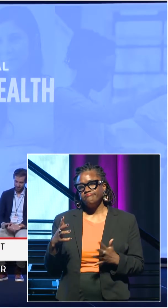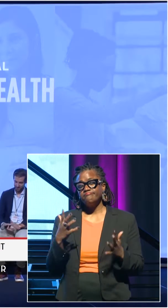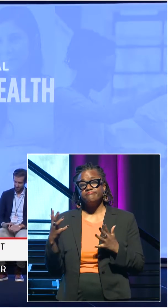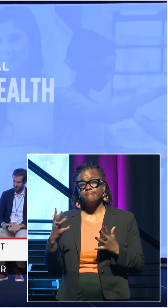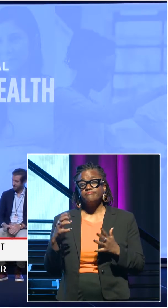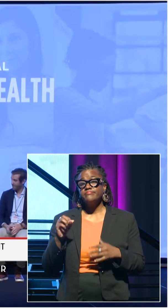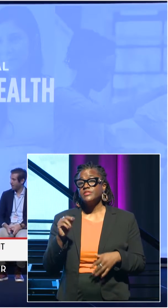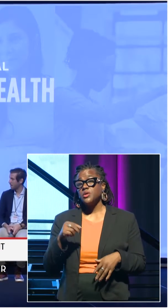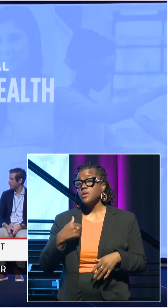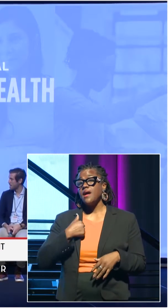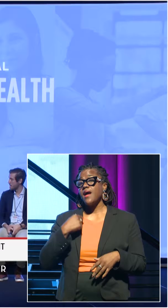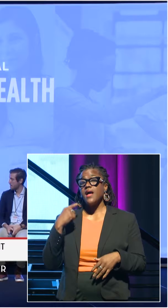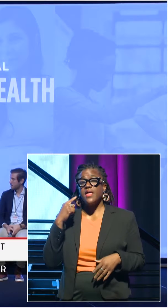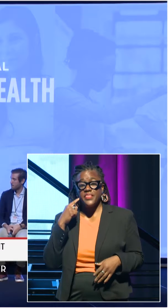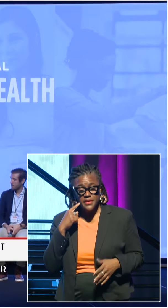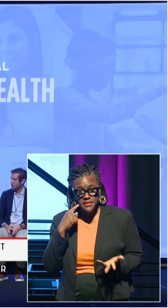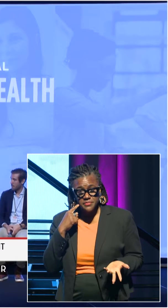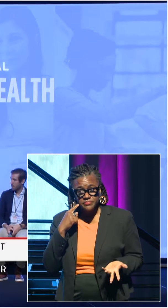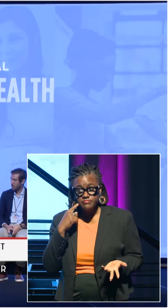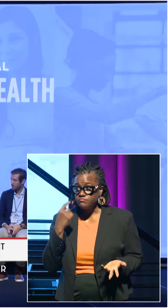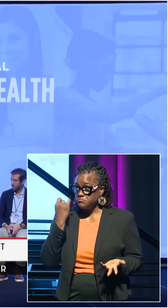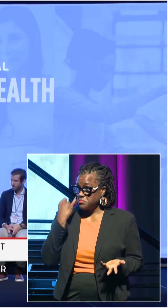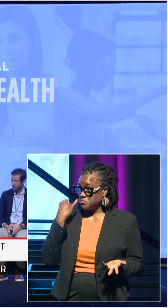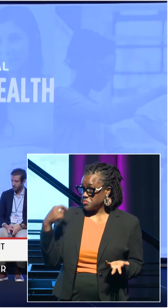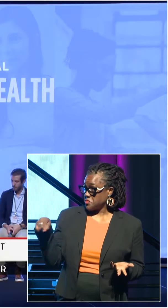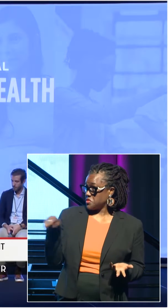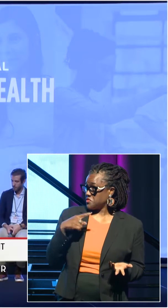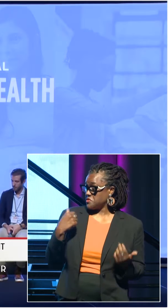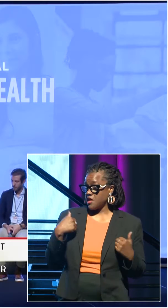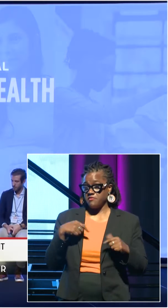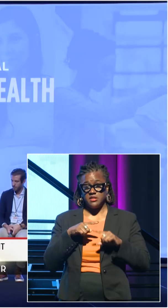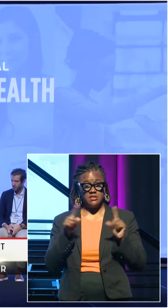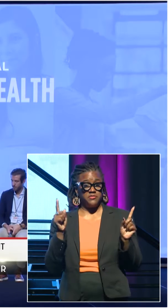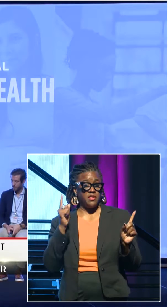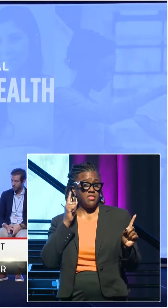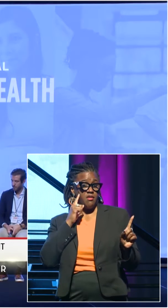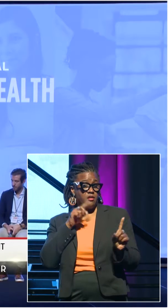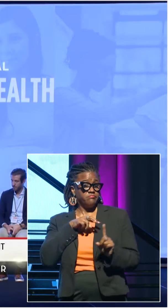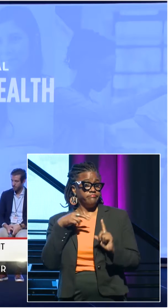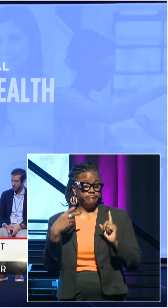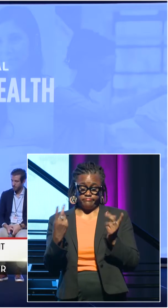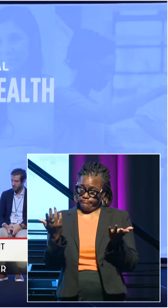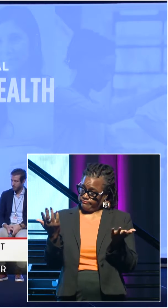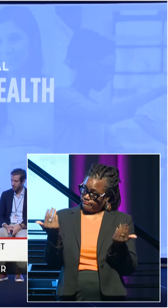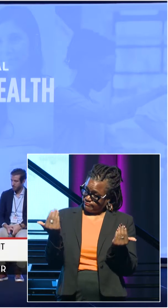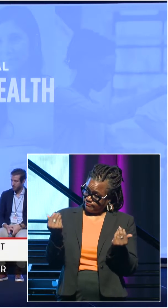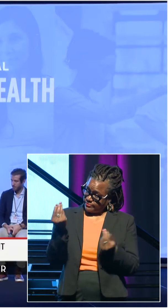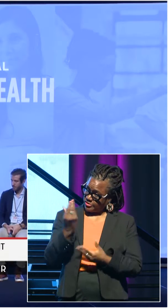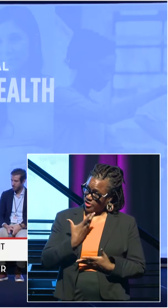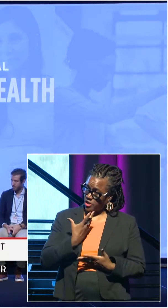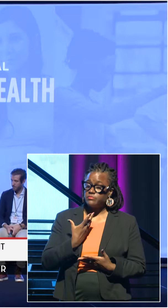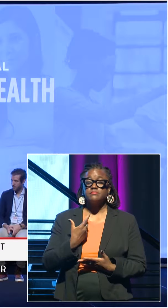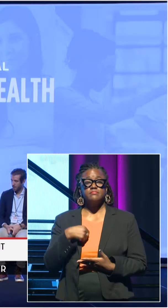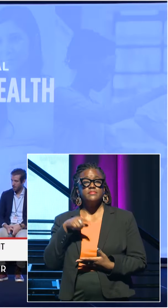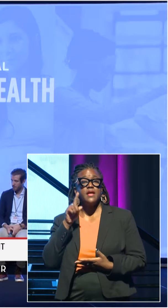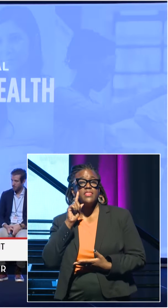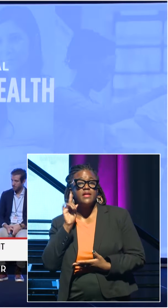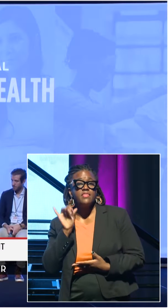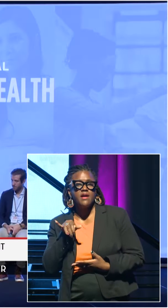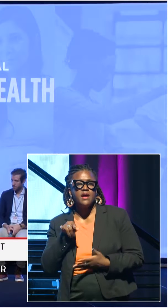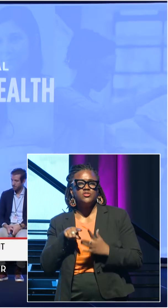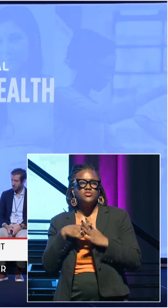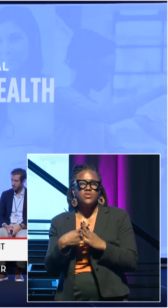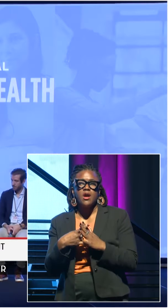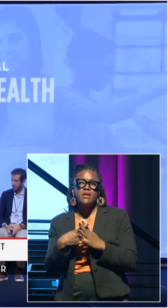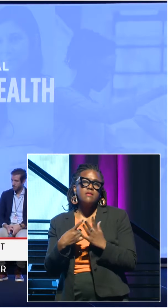So I think, and if anyone has a different thought process, please share, but I think that